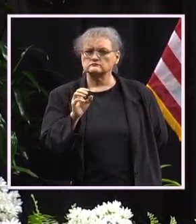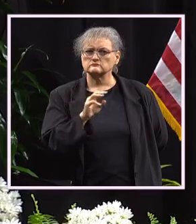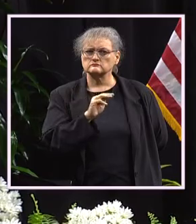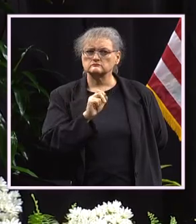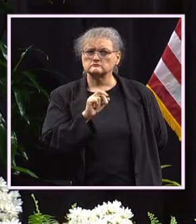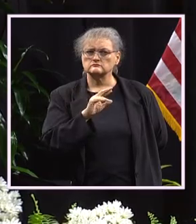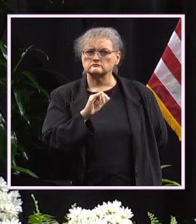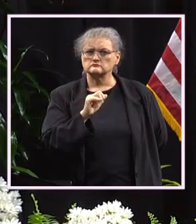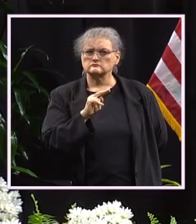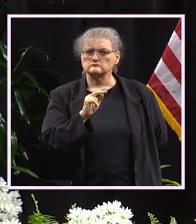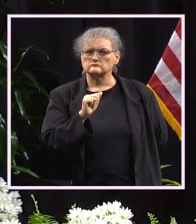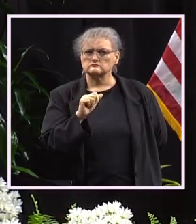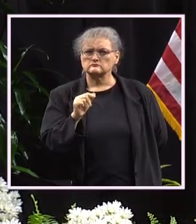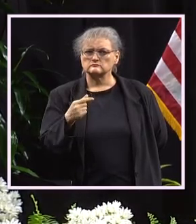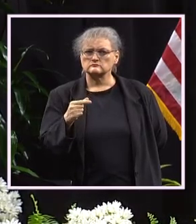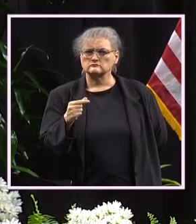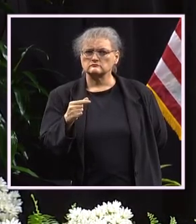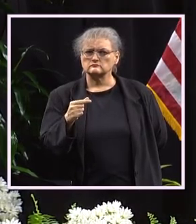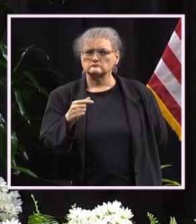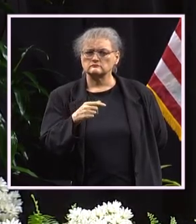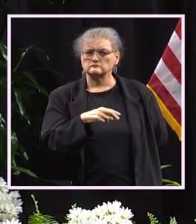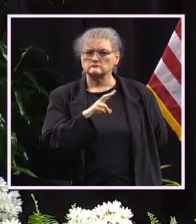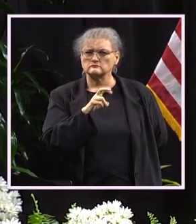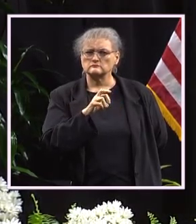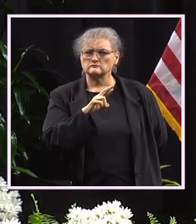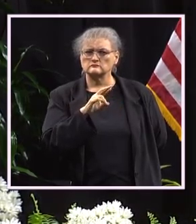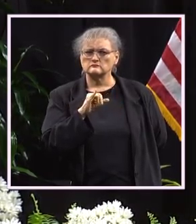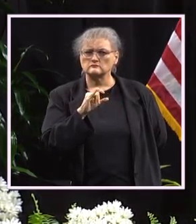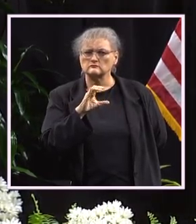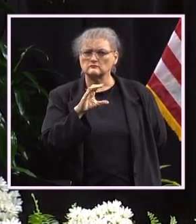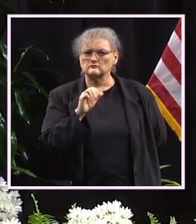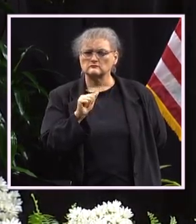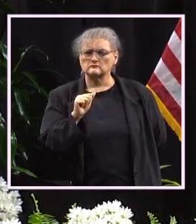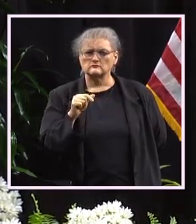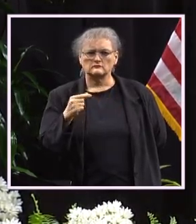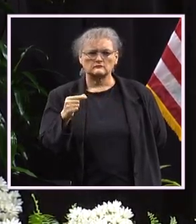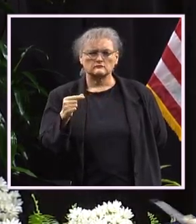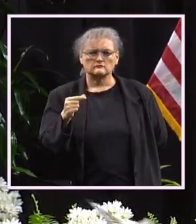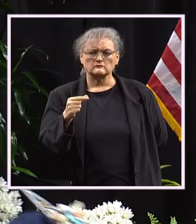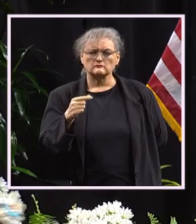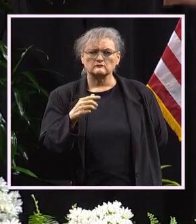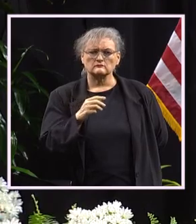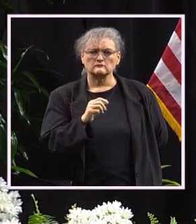Mariana Garcia, Veronica V. Granado,